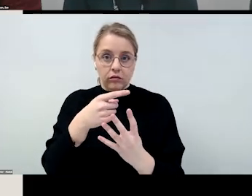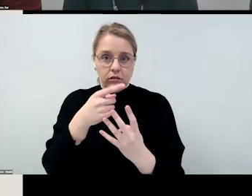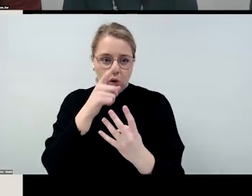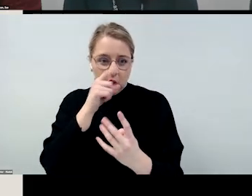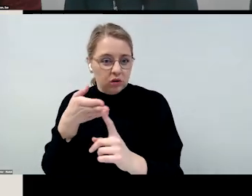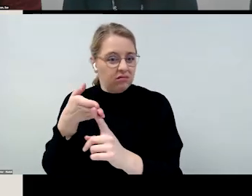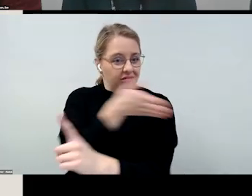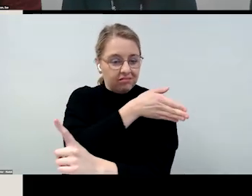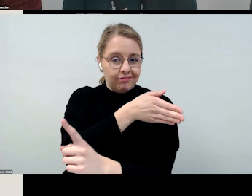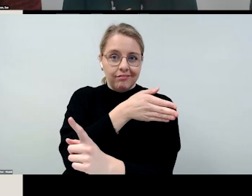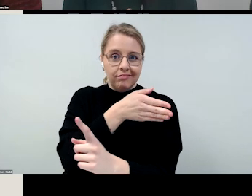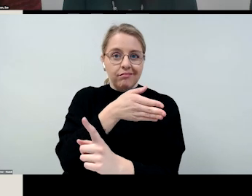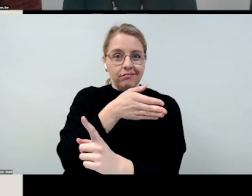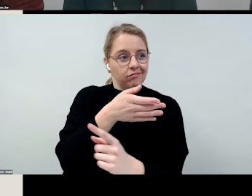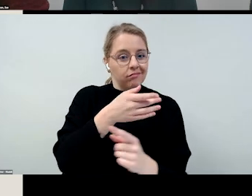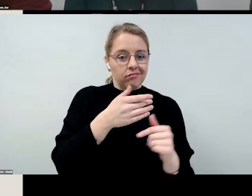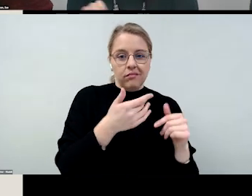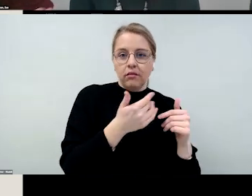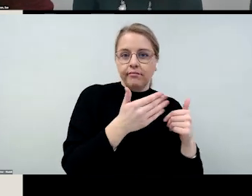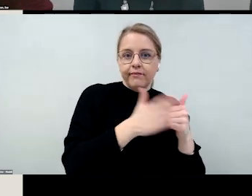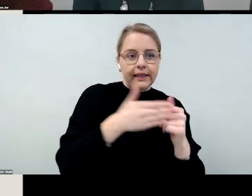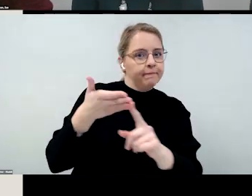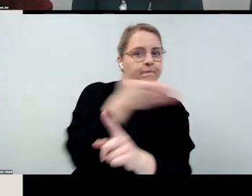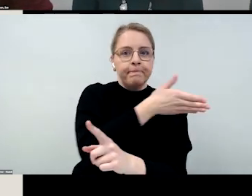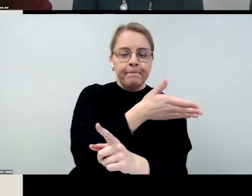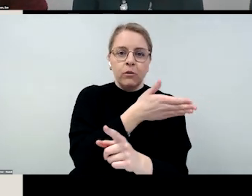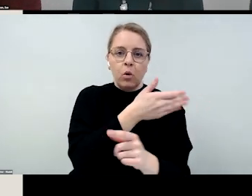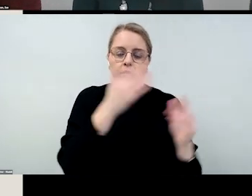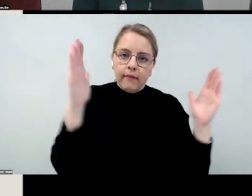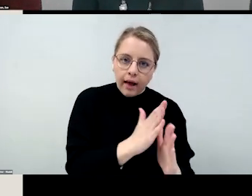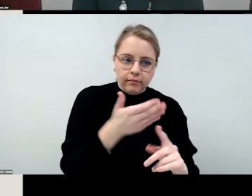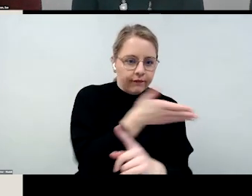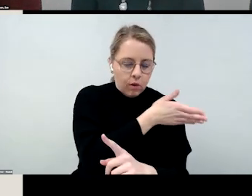to change with timely access to preventable healthcare.